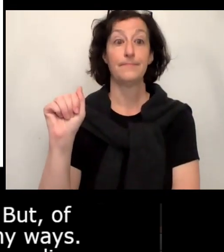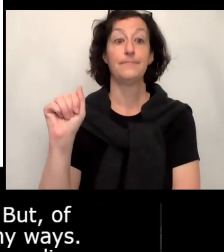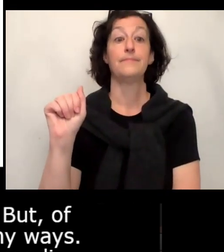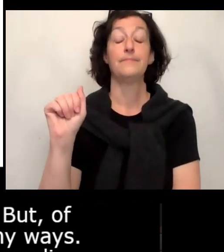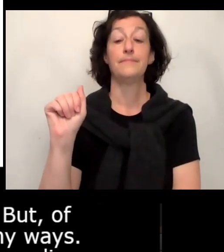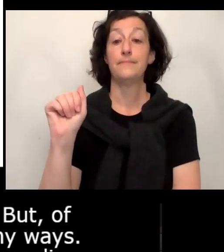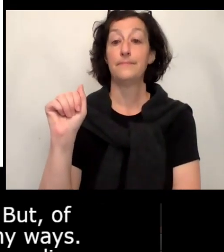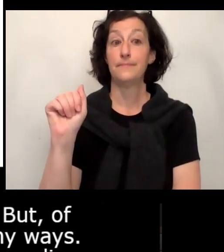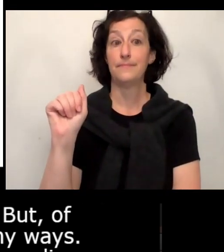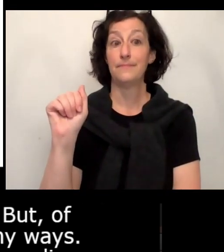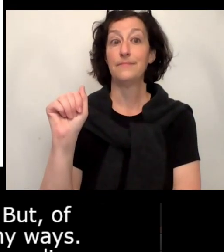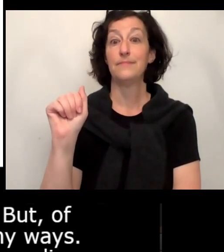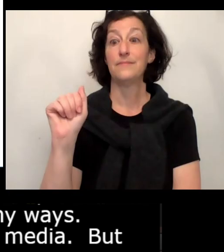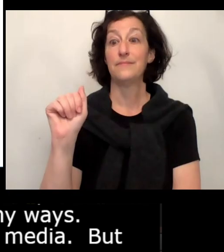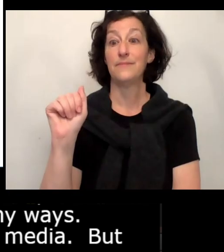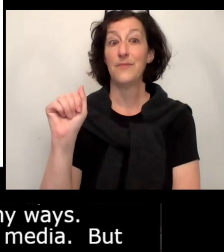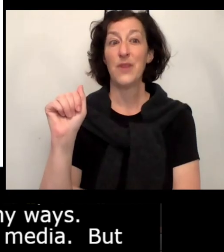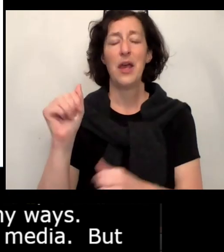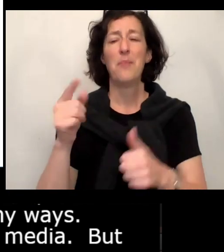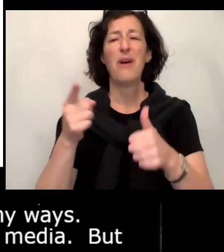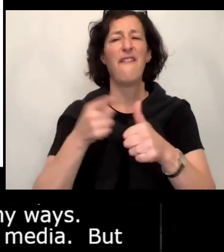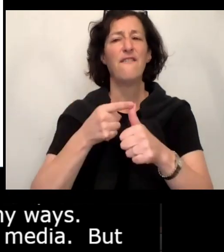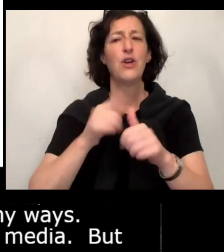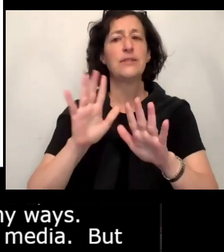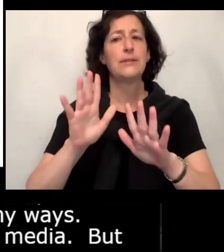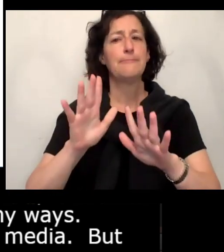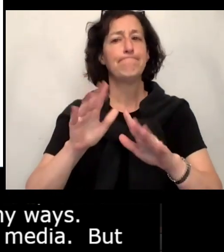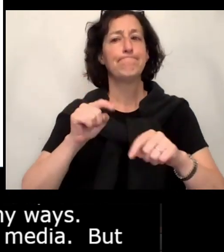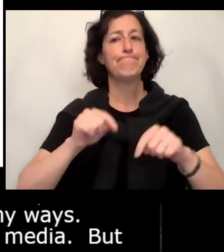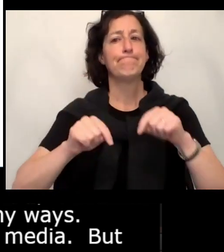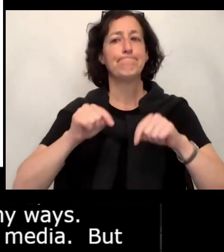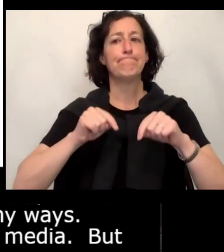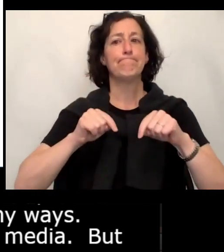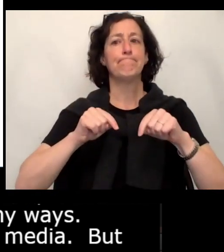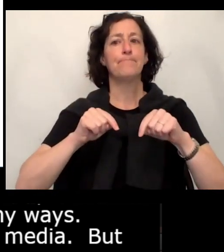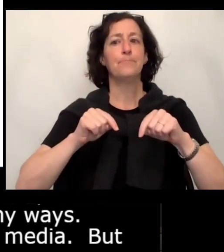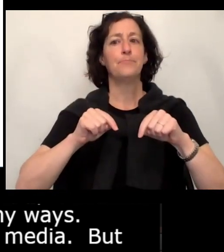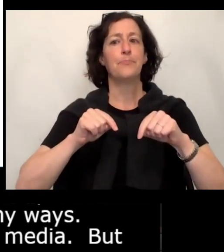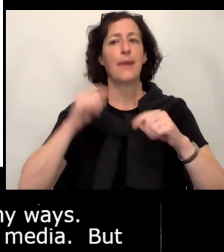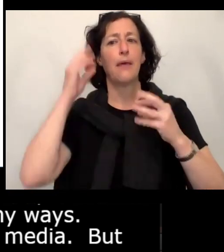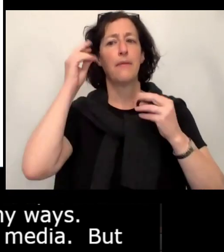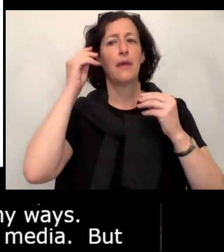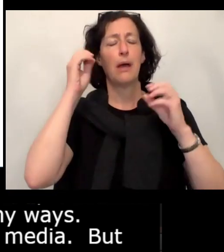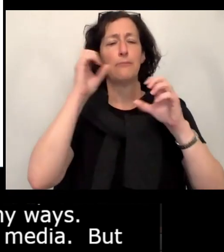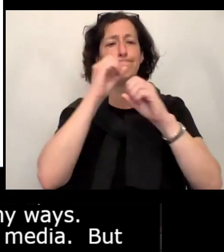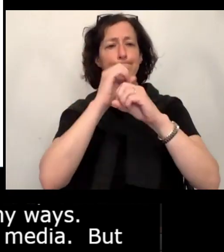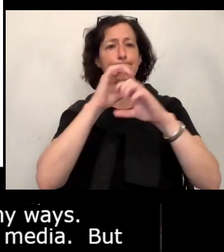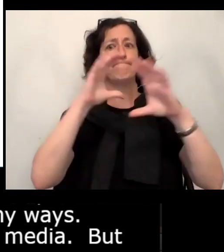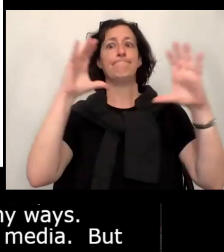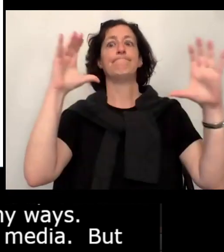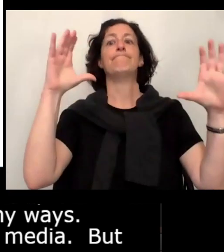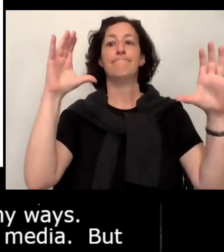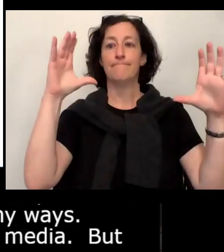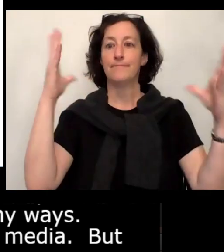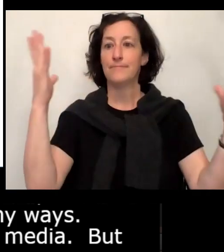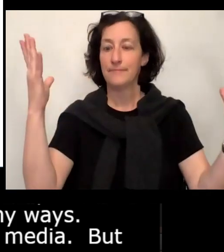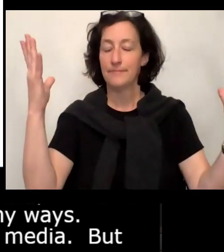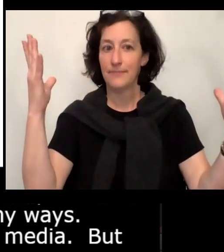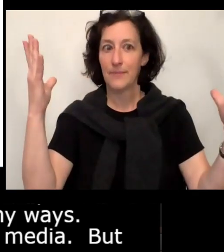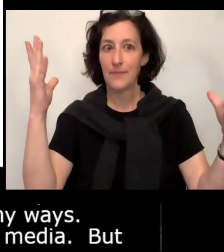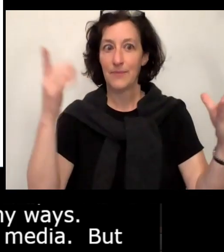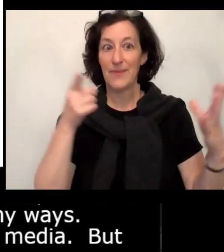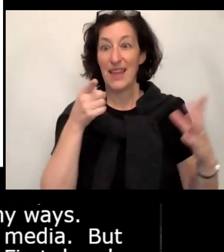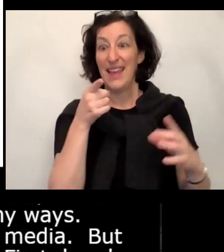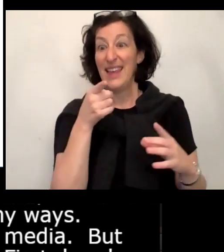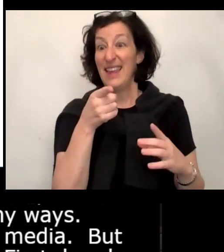But let's take a step backwards at the bigger picture. First, here's a summary